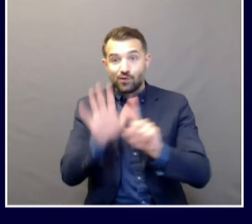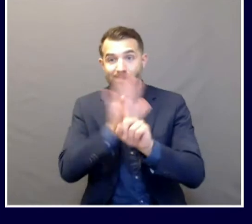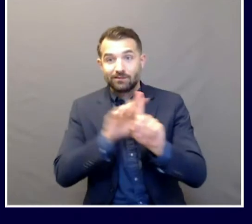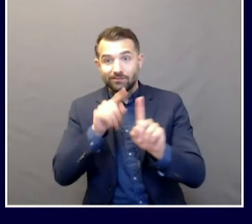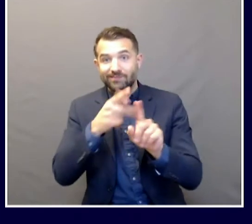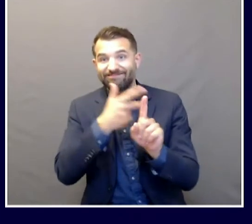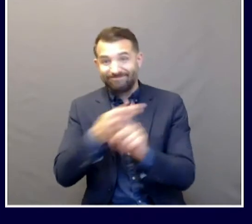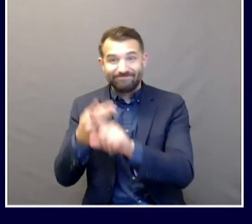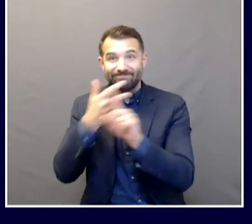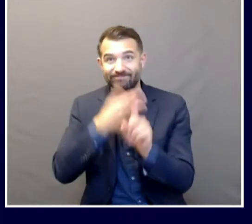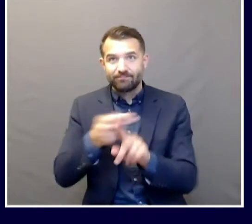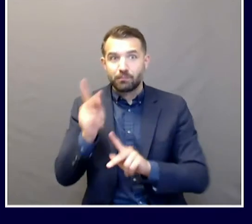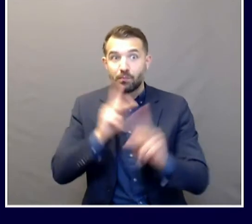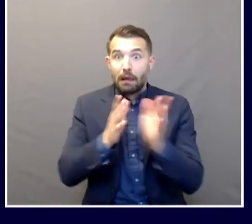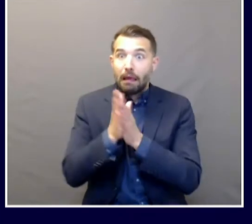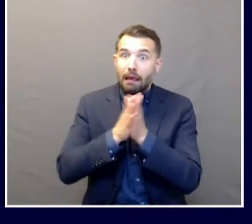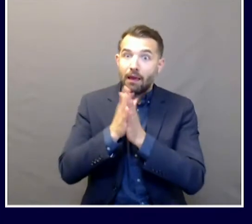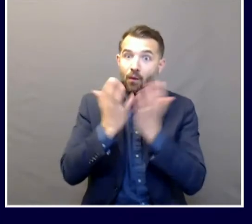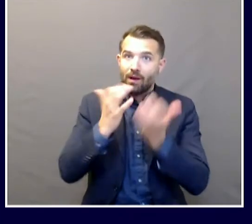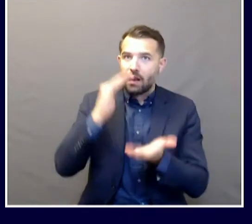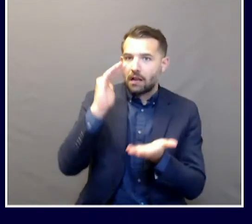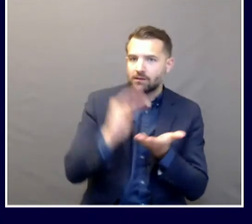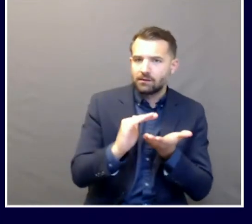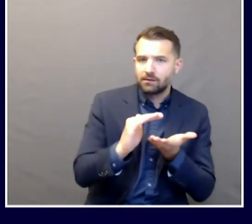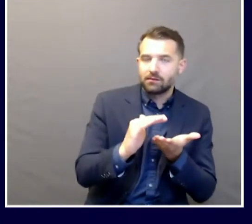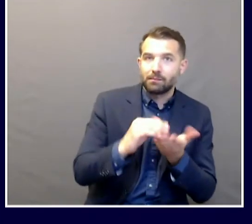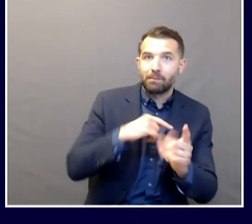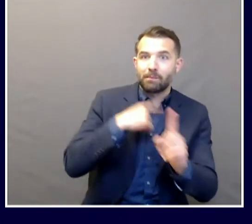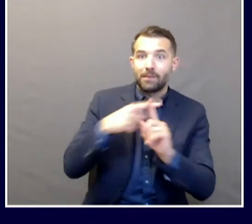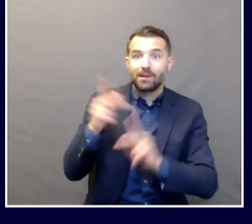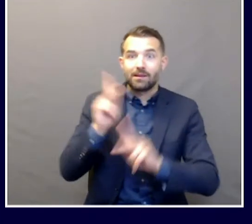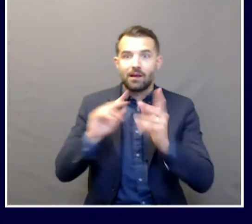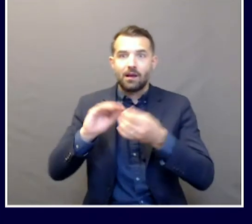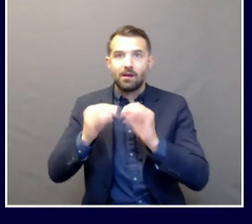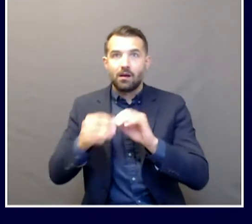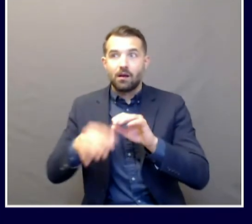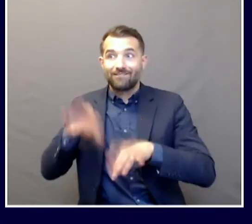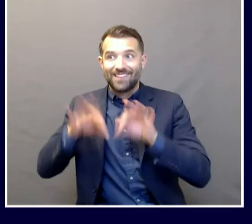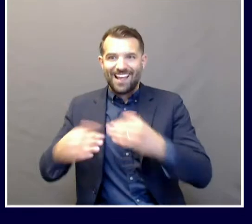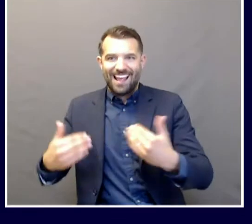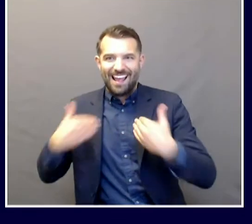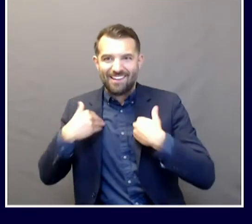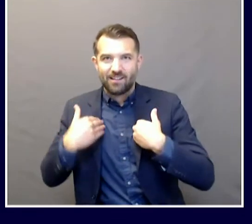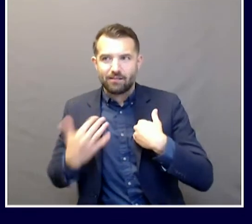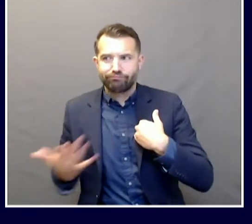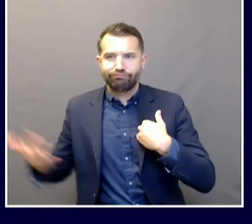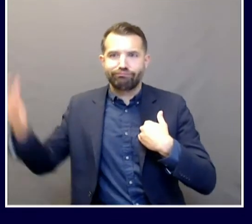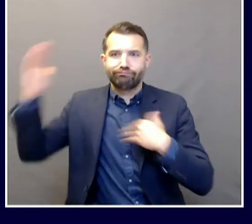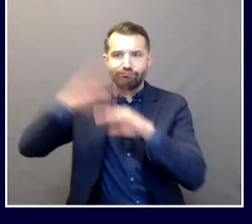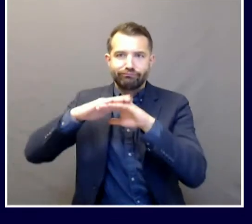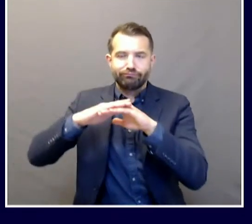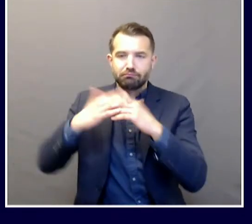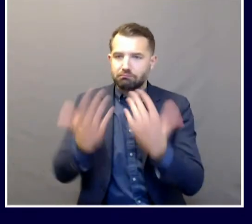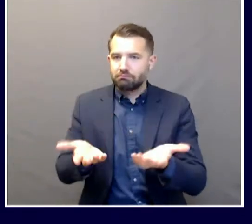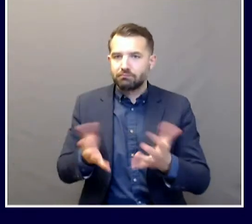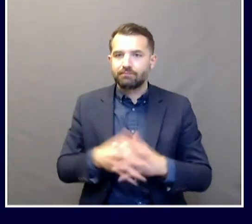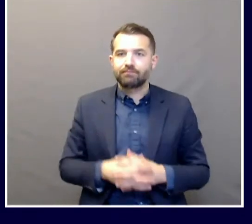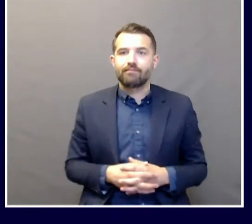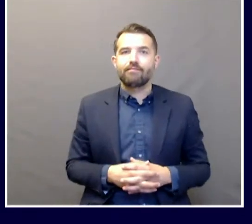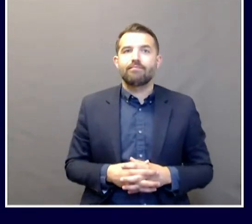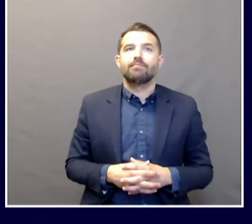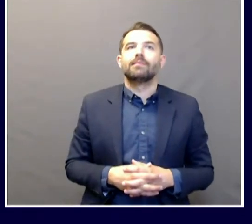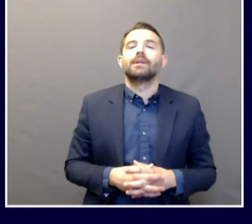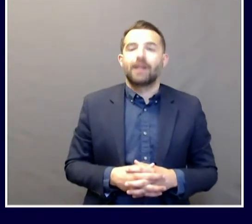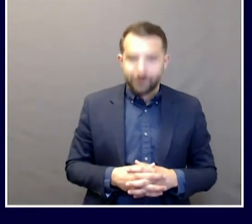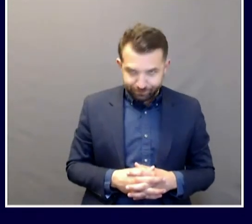So yes, in Androscoggin County, which is to say a lower percentage of folks who have completed their vaccination series and